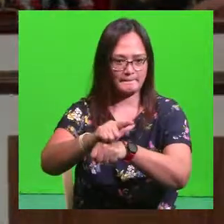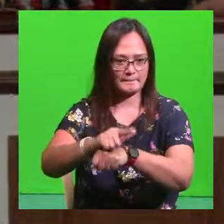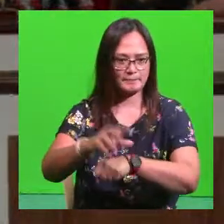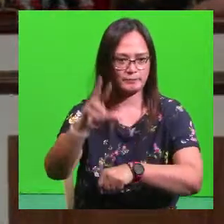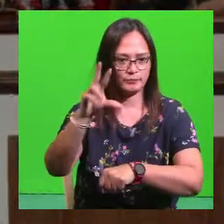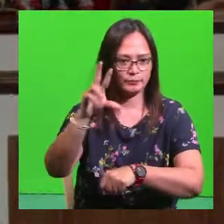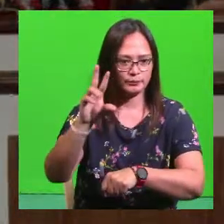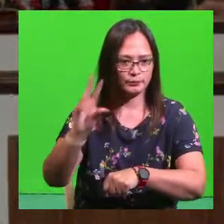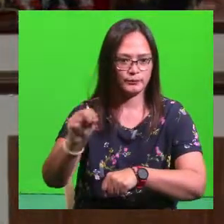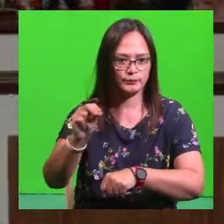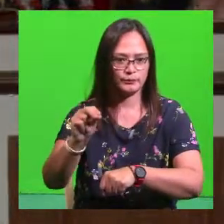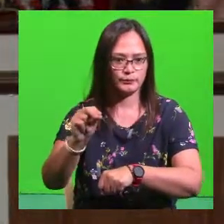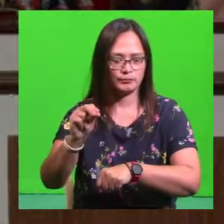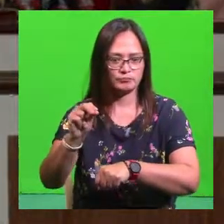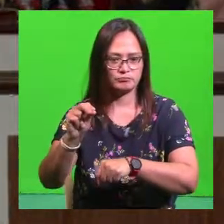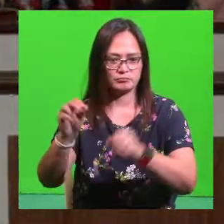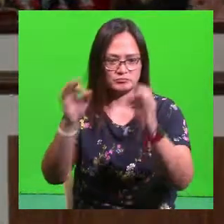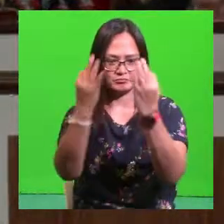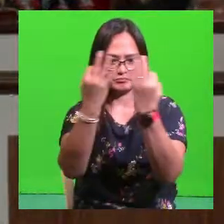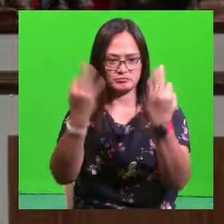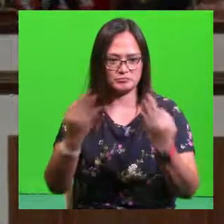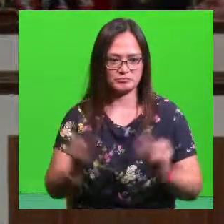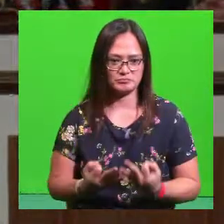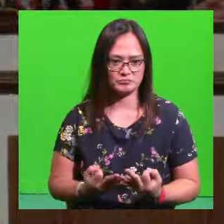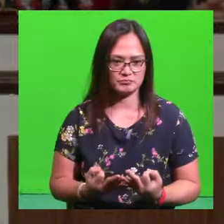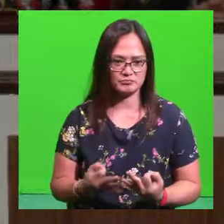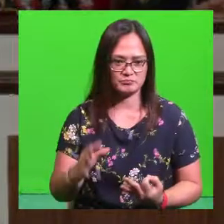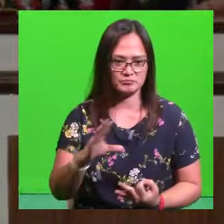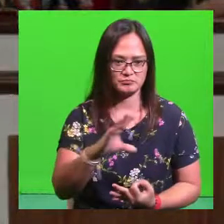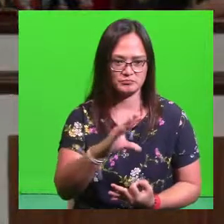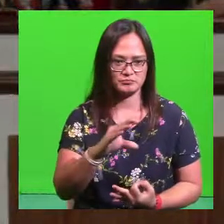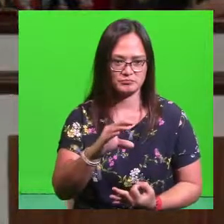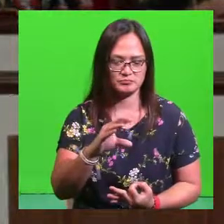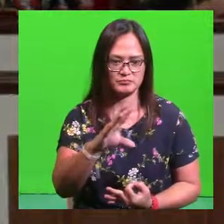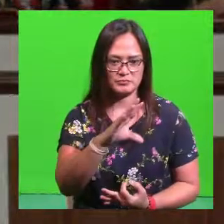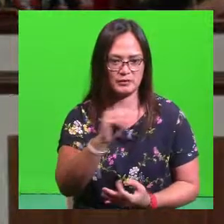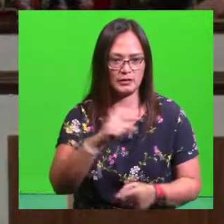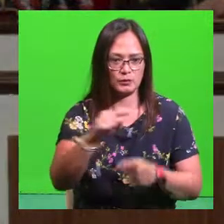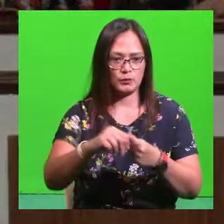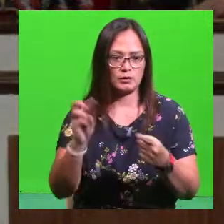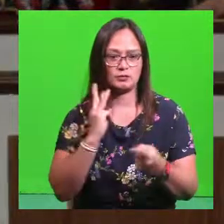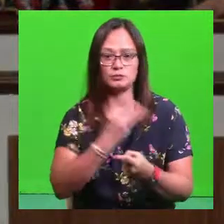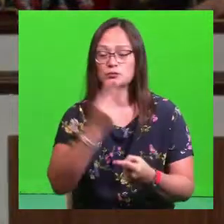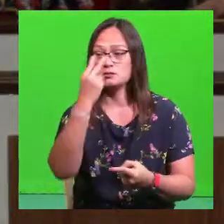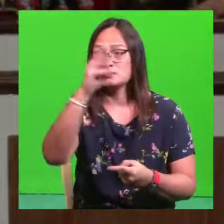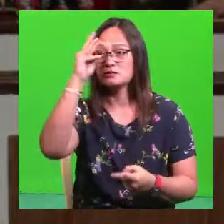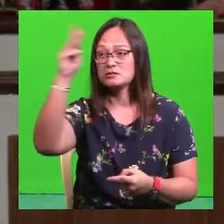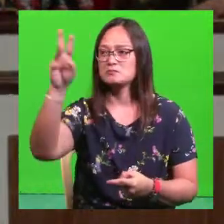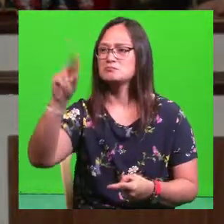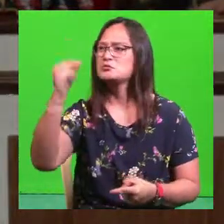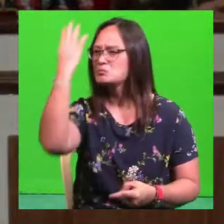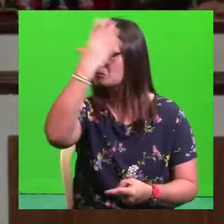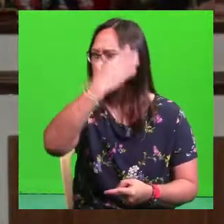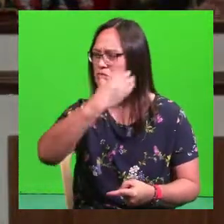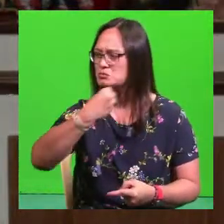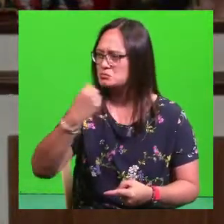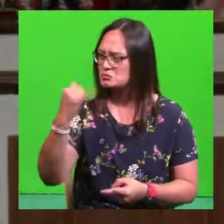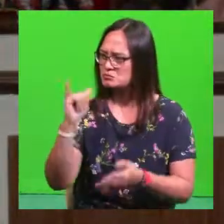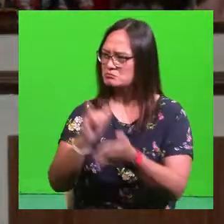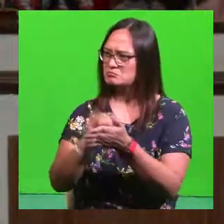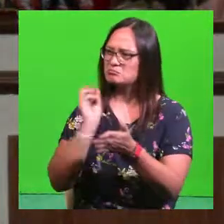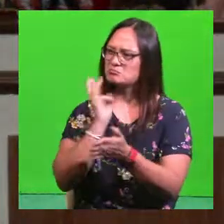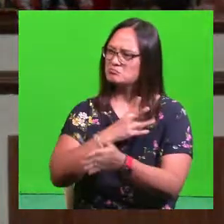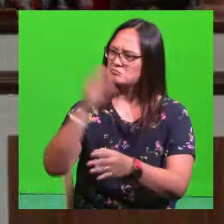him, there is no beauty that we should desire him. Ito po mga talatang ito ay